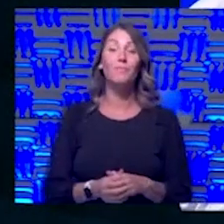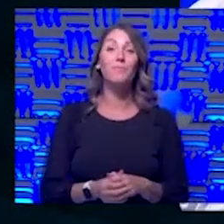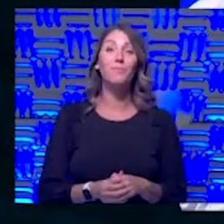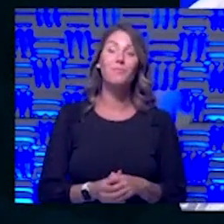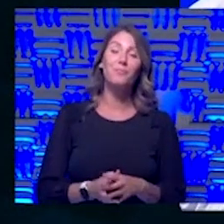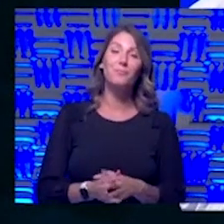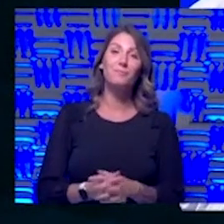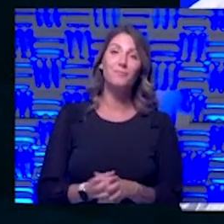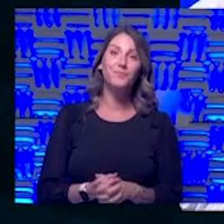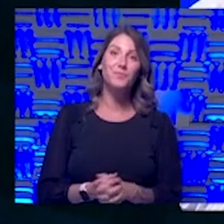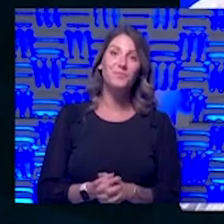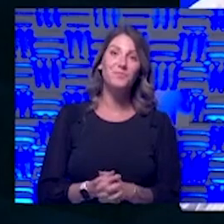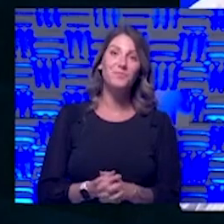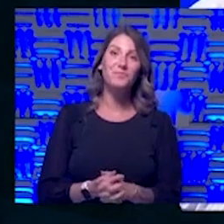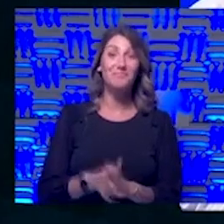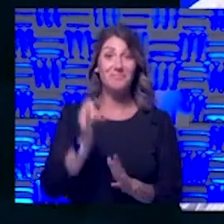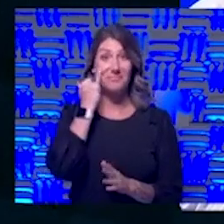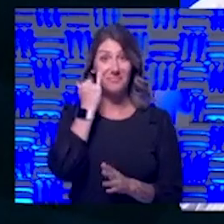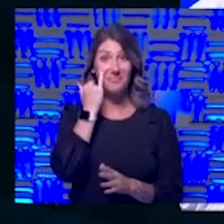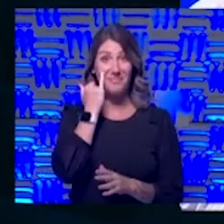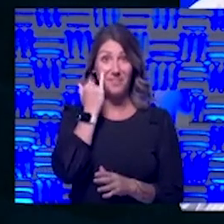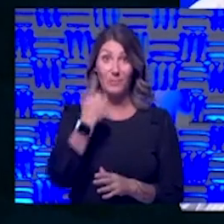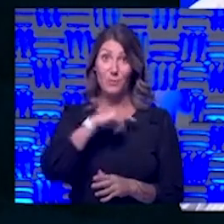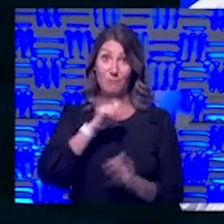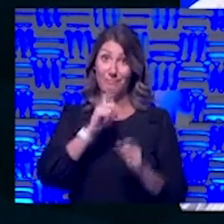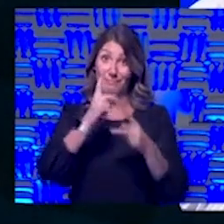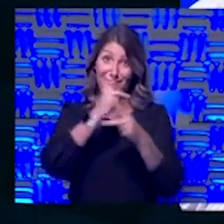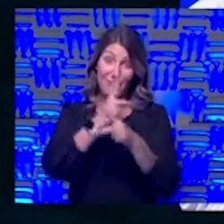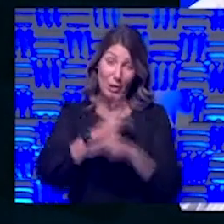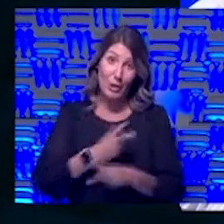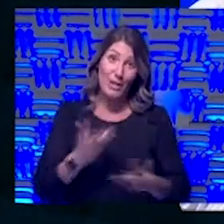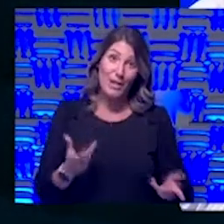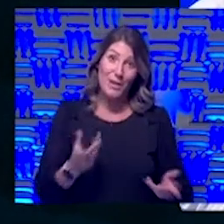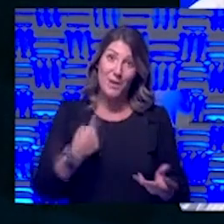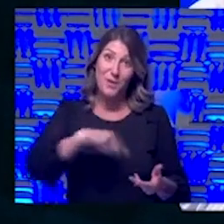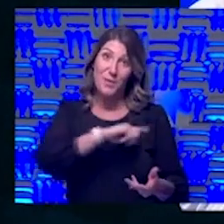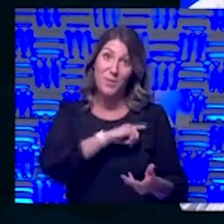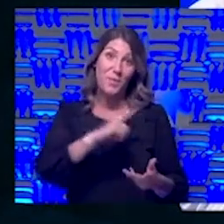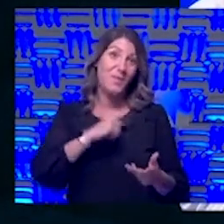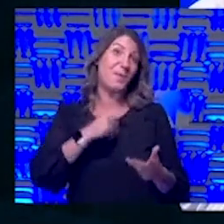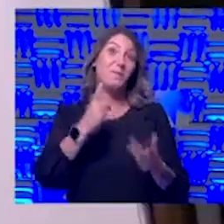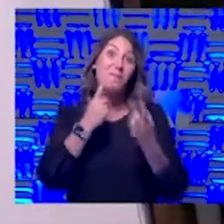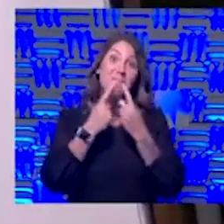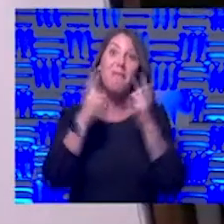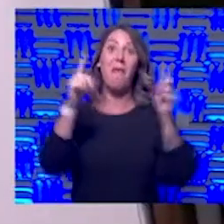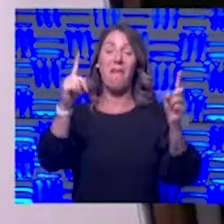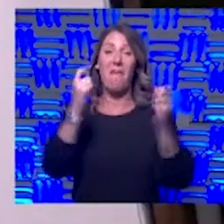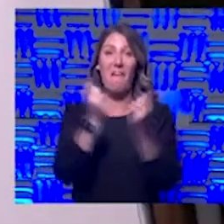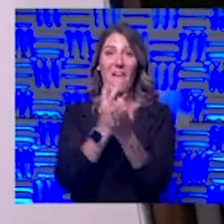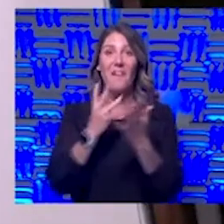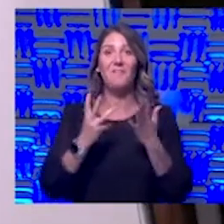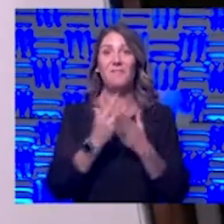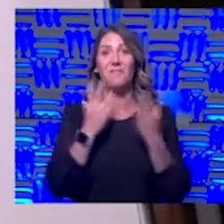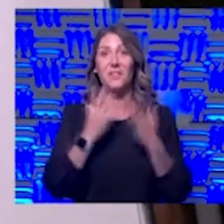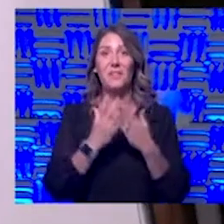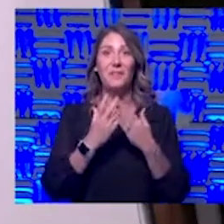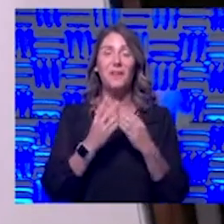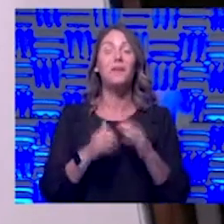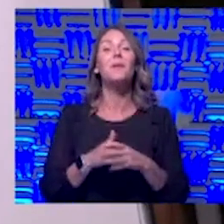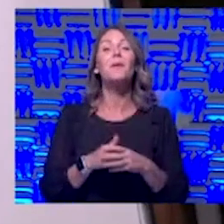I mean, if we could figure that out, I think that we would have cracked the code there. But I can tell you,